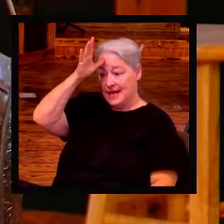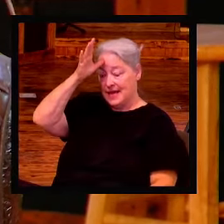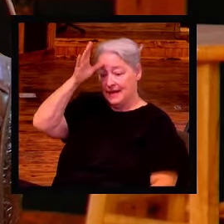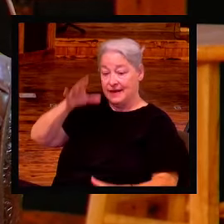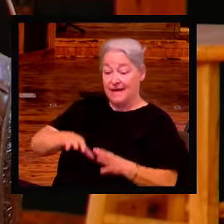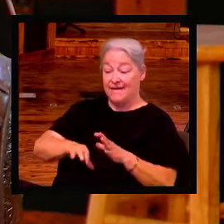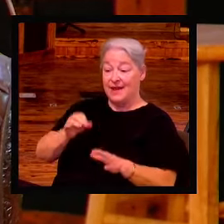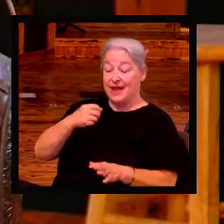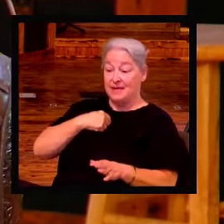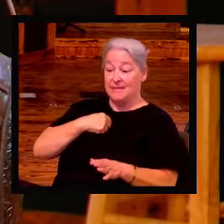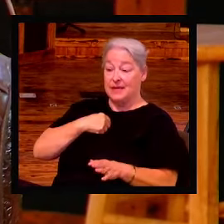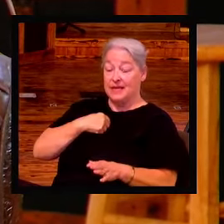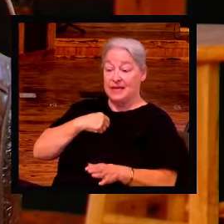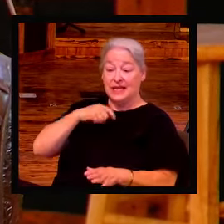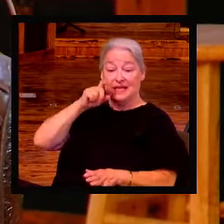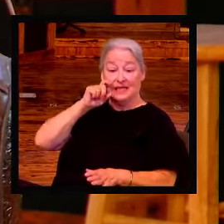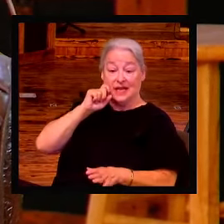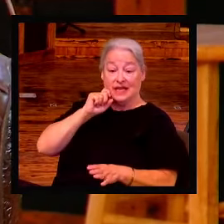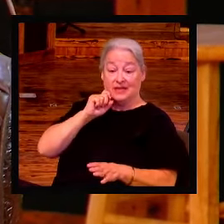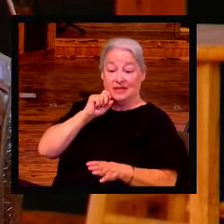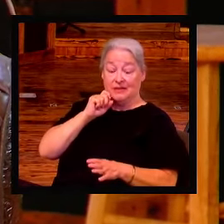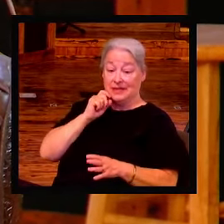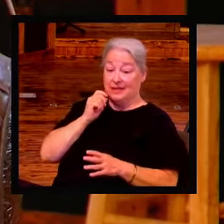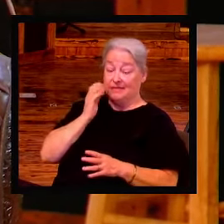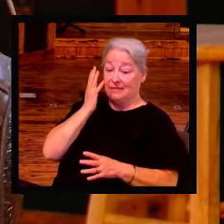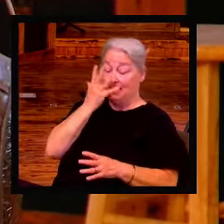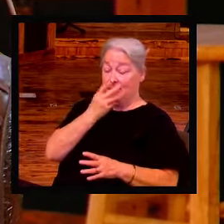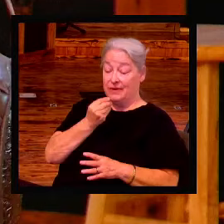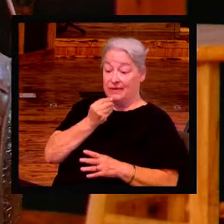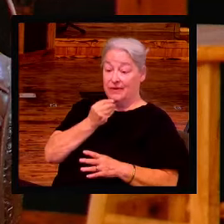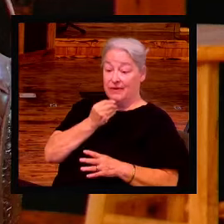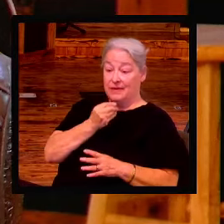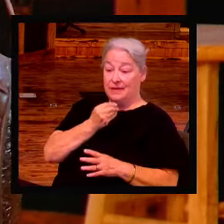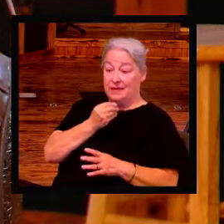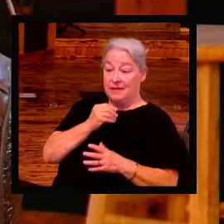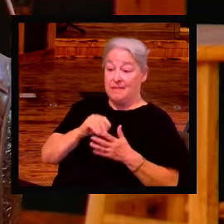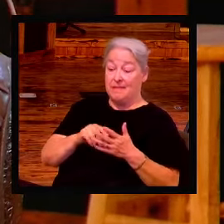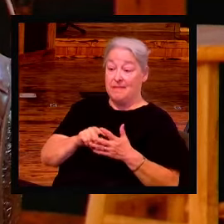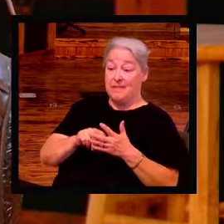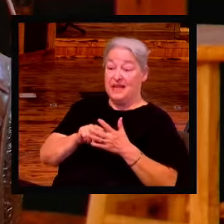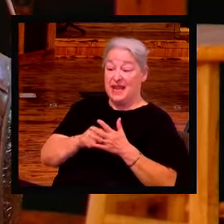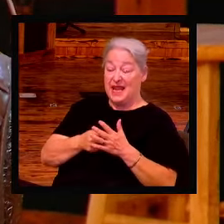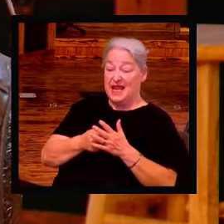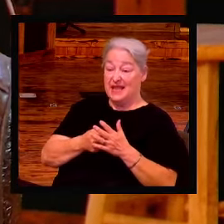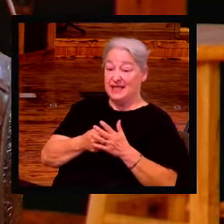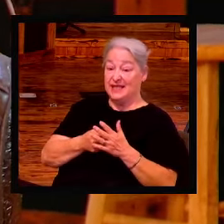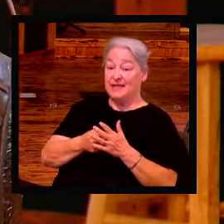me, and he started to molest me, still standing behind the pulpit.